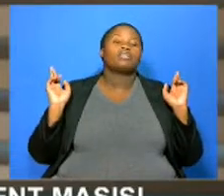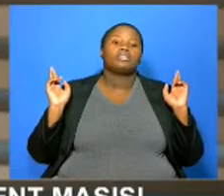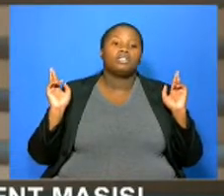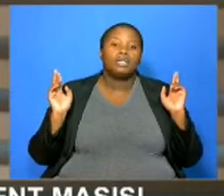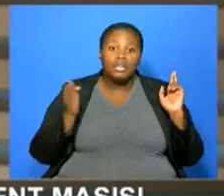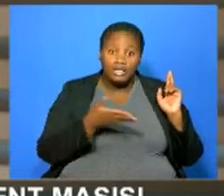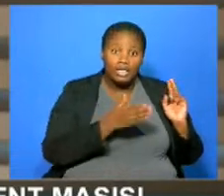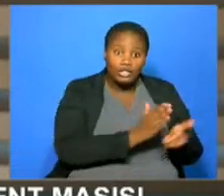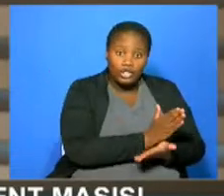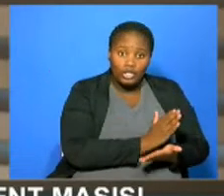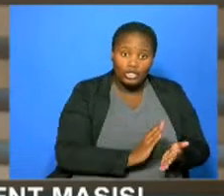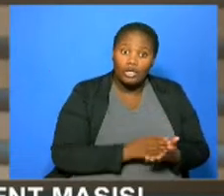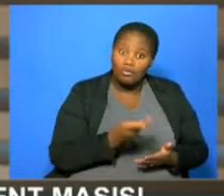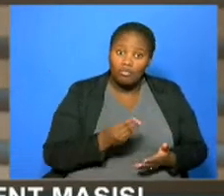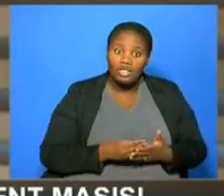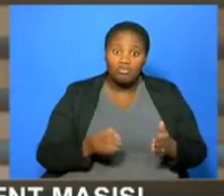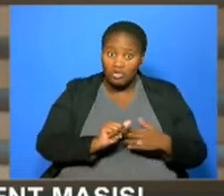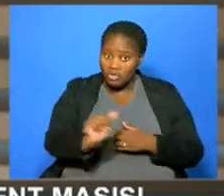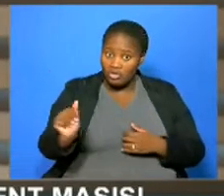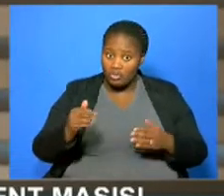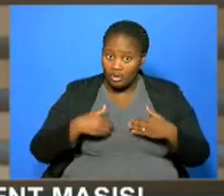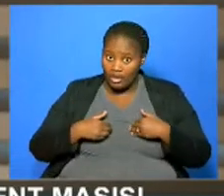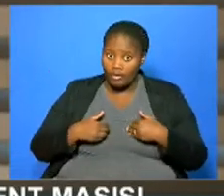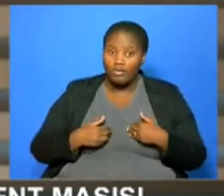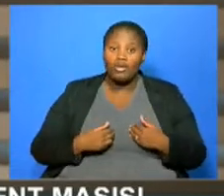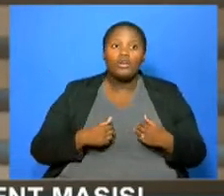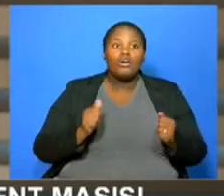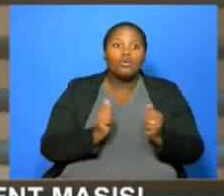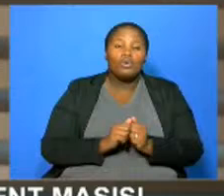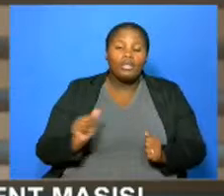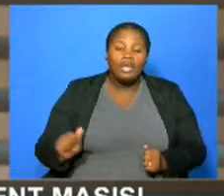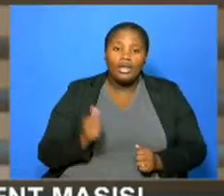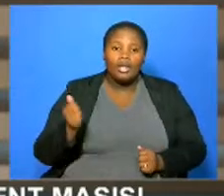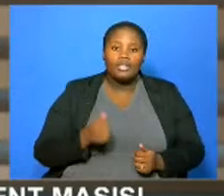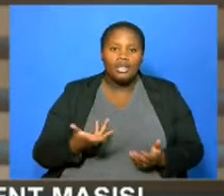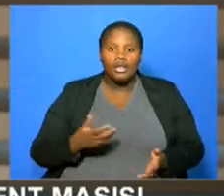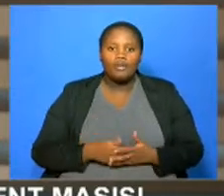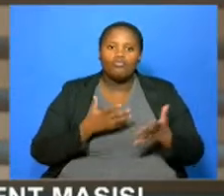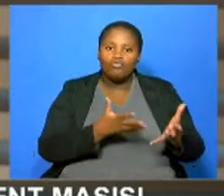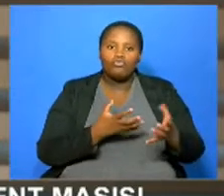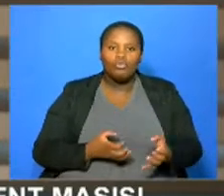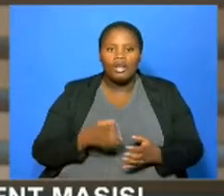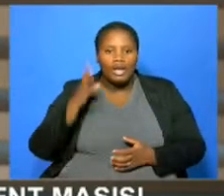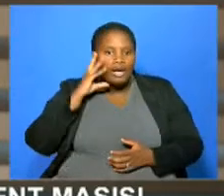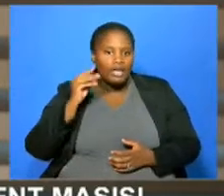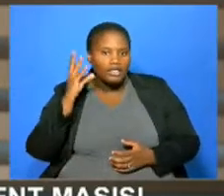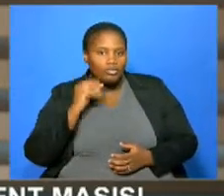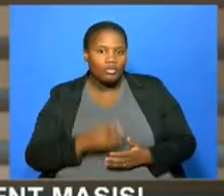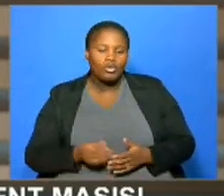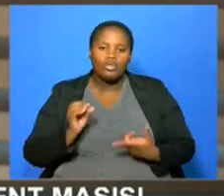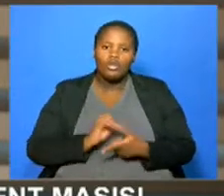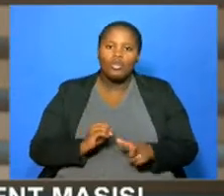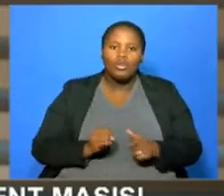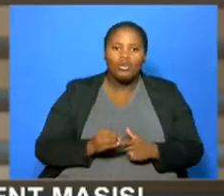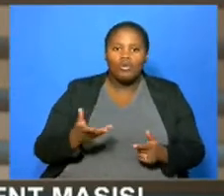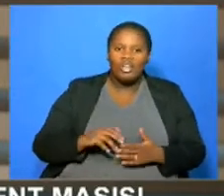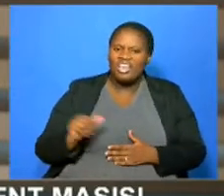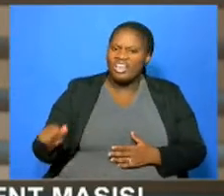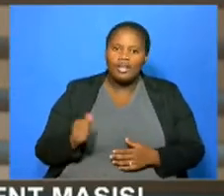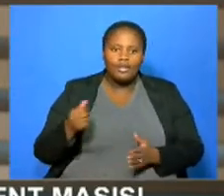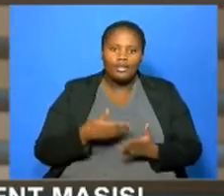in sharing the dollars you have in whatever development experiment you might want to try out, or